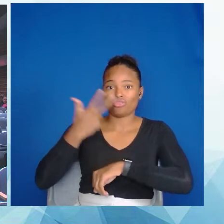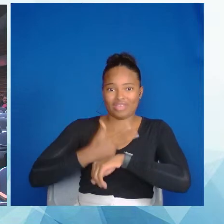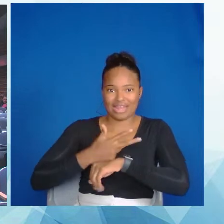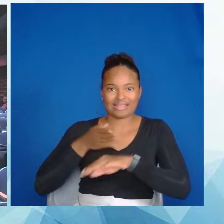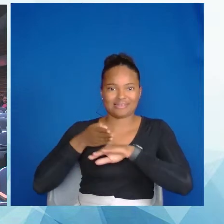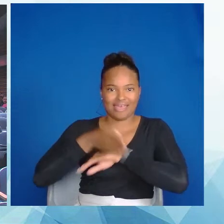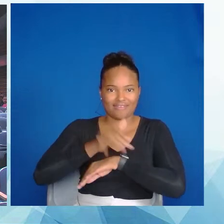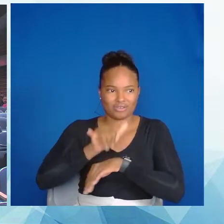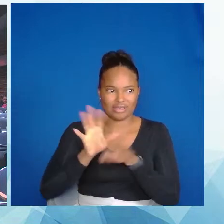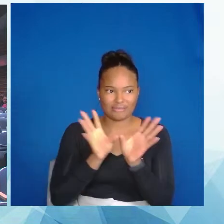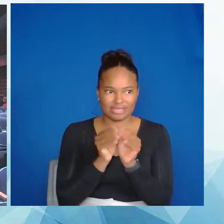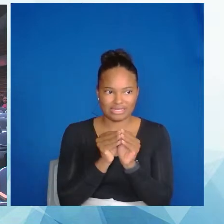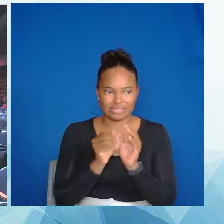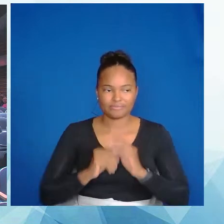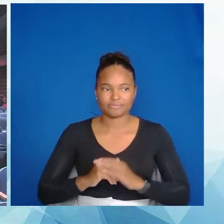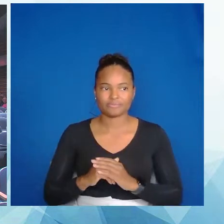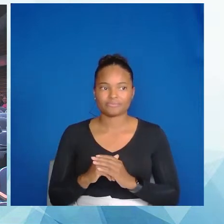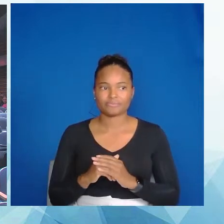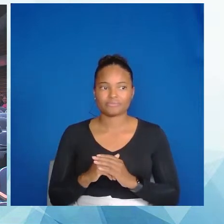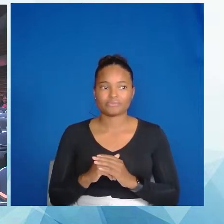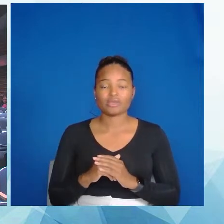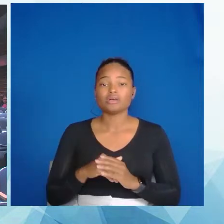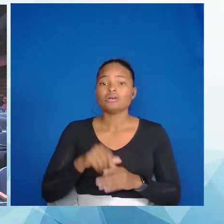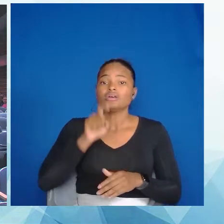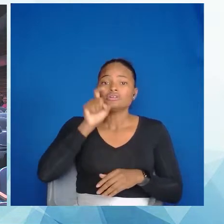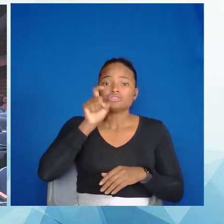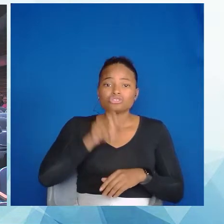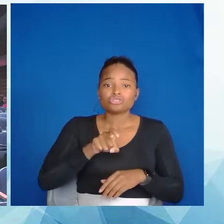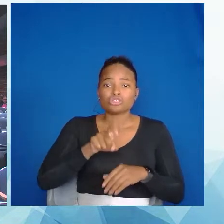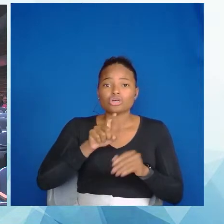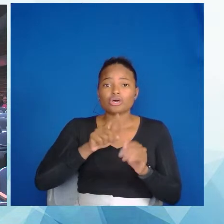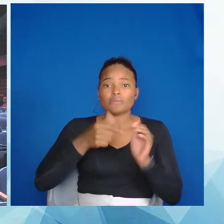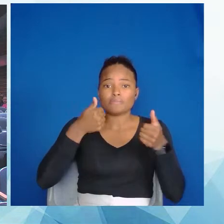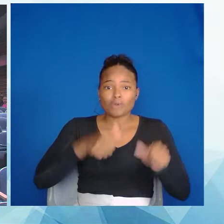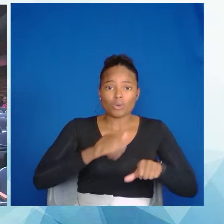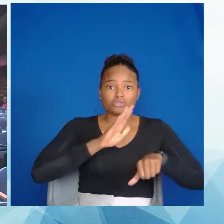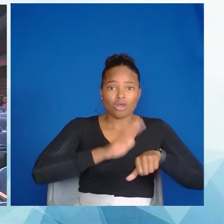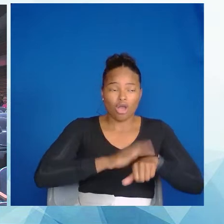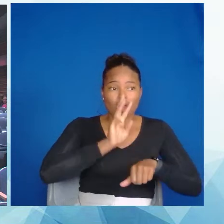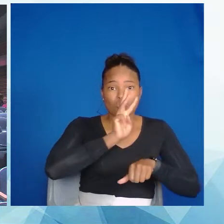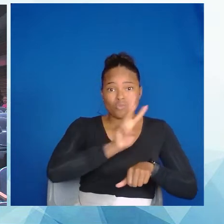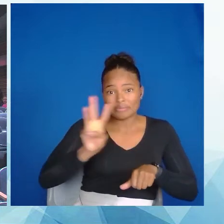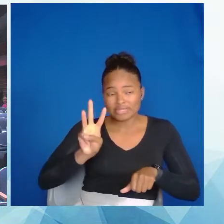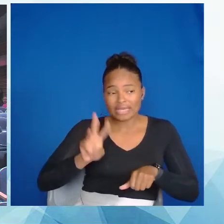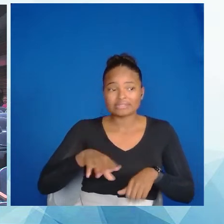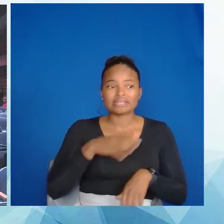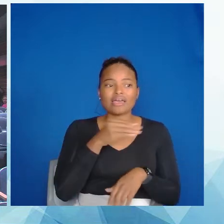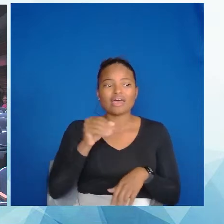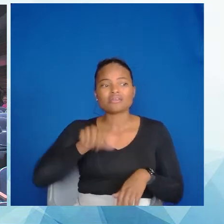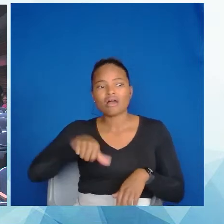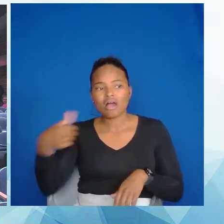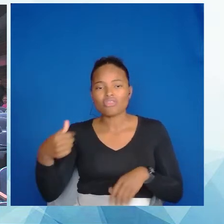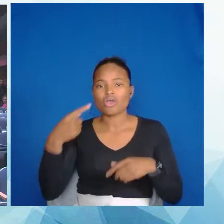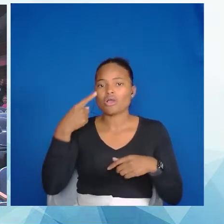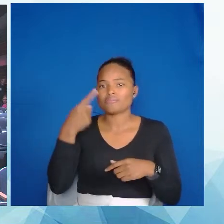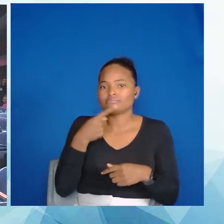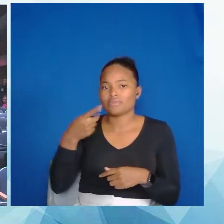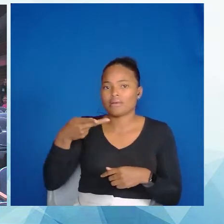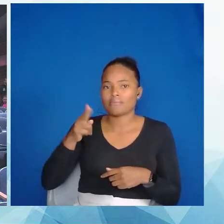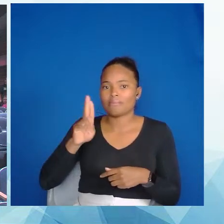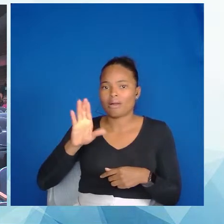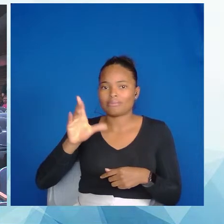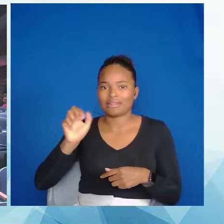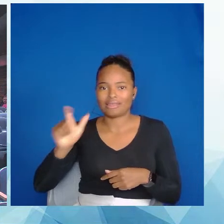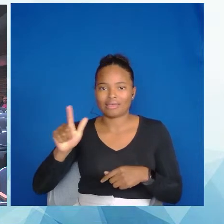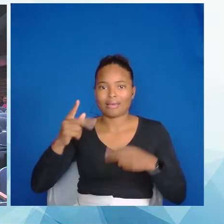meeting, in addition to websites, it should be posted publicly someplace physically so that someone can come and look at